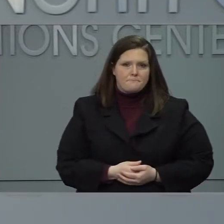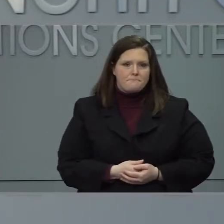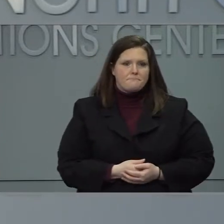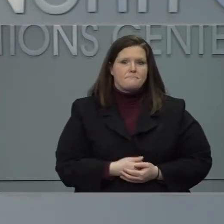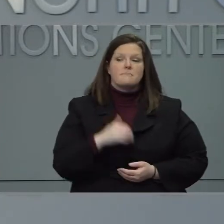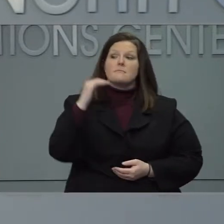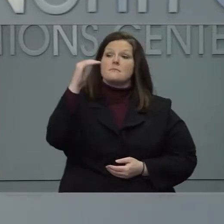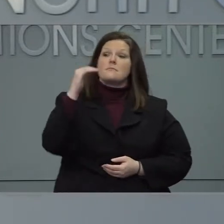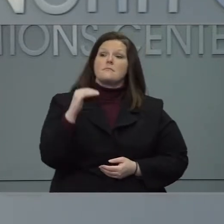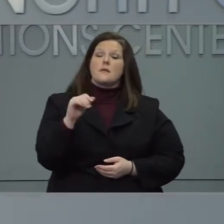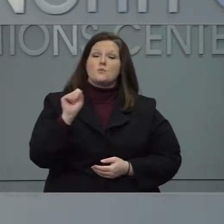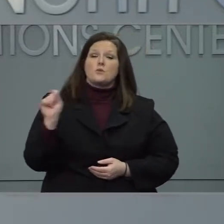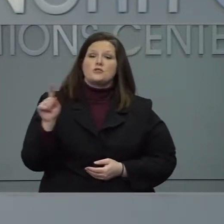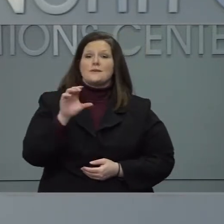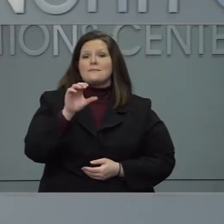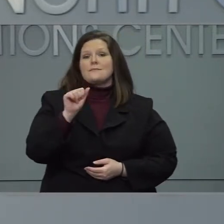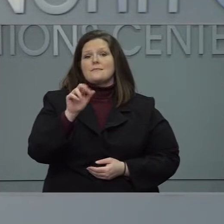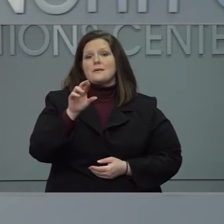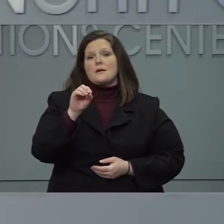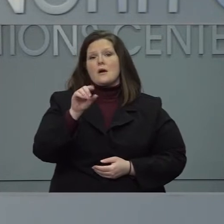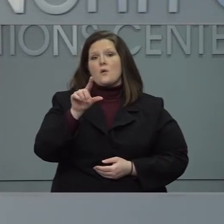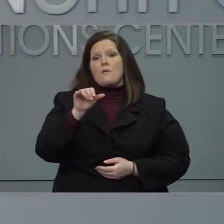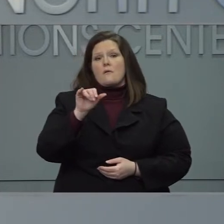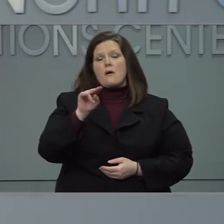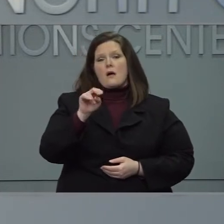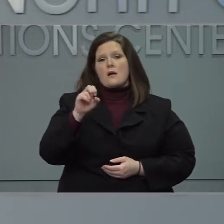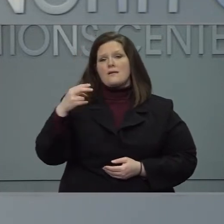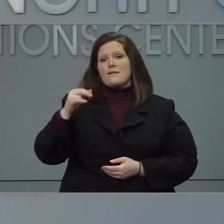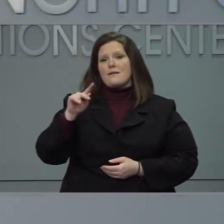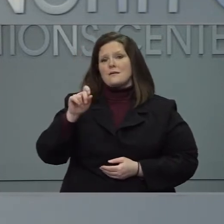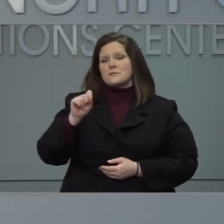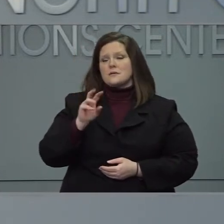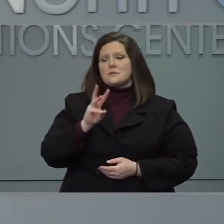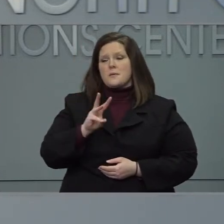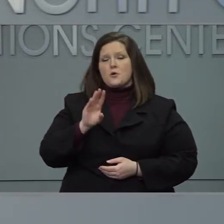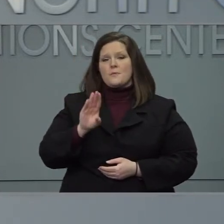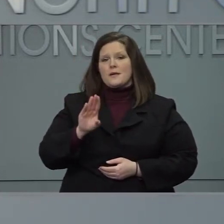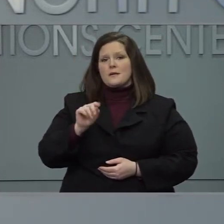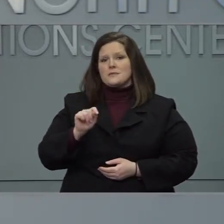Our next question is from Caroline Hicks with WBTV.